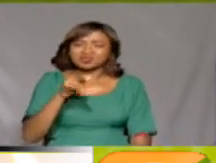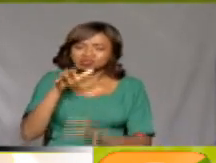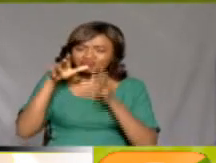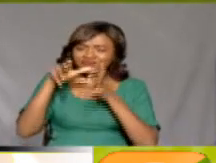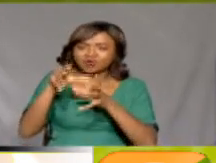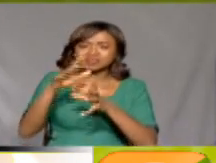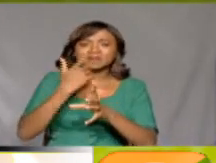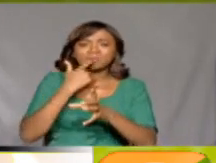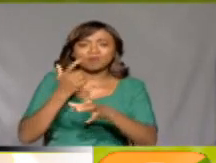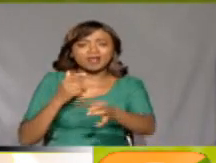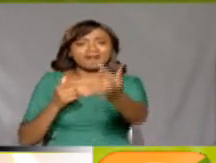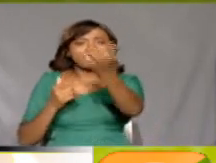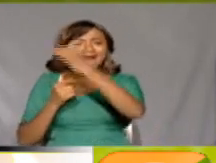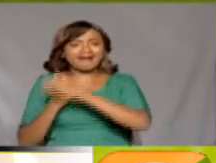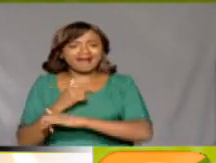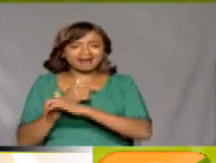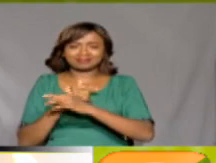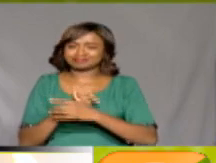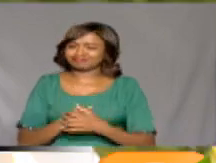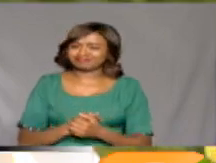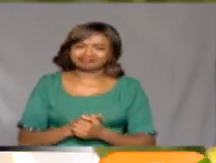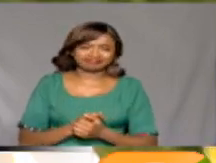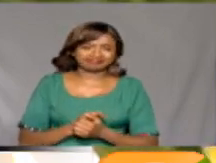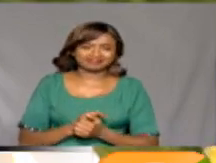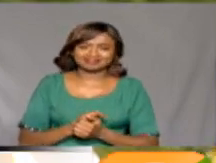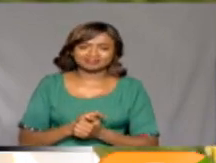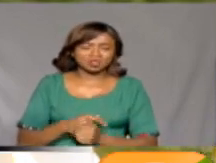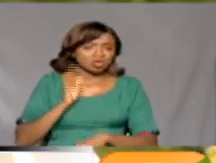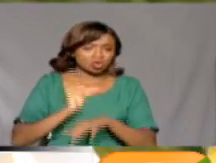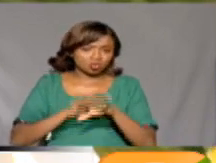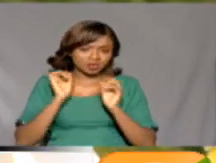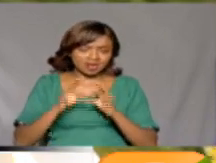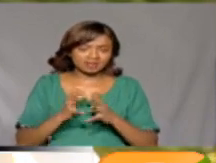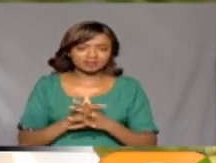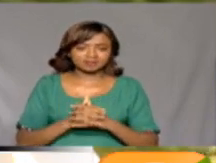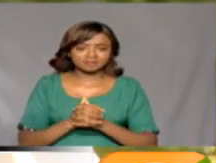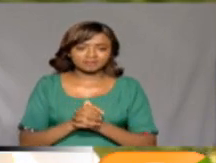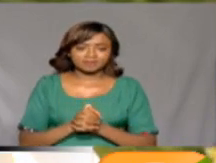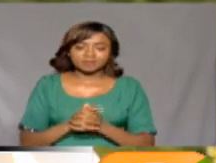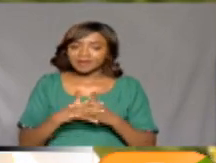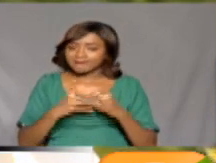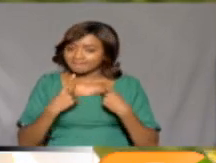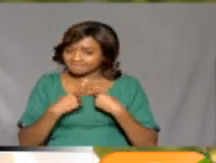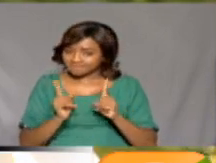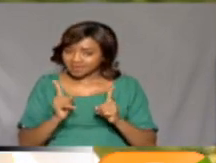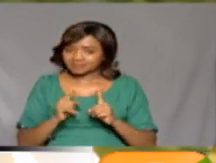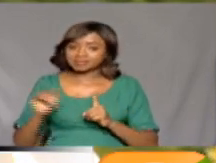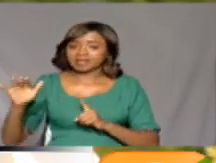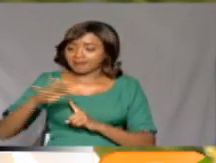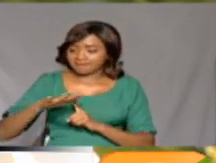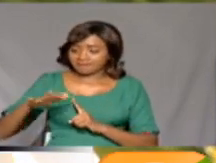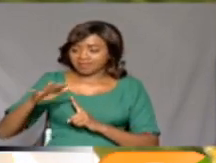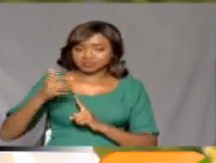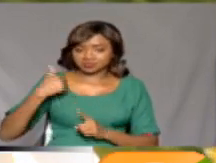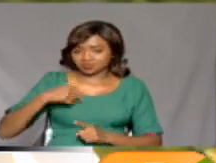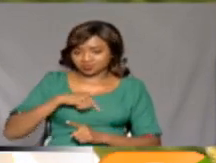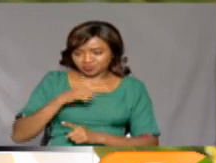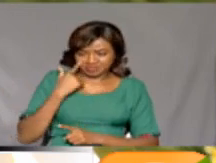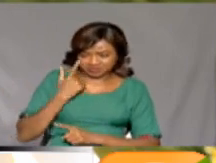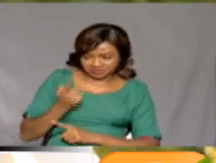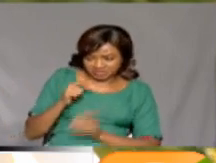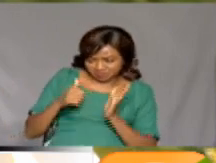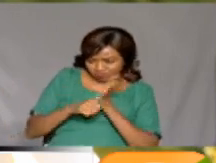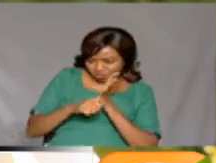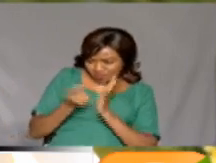a political move. Mm-hmm. The place where now a small problem developed between